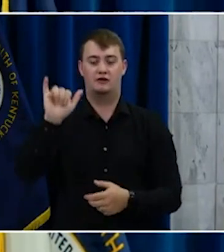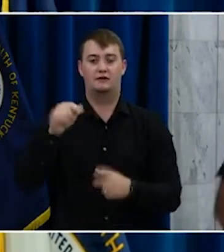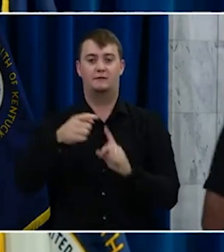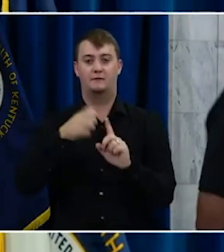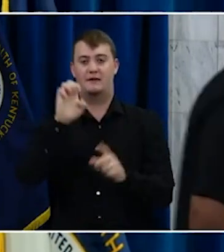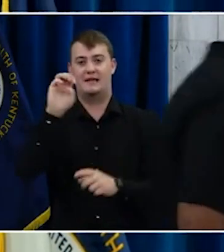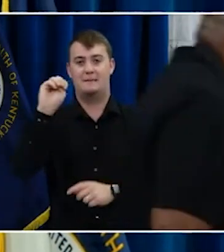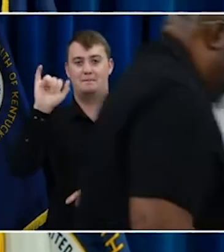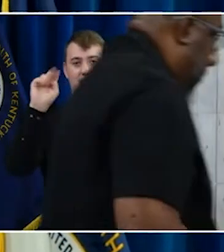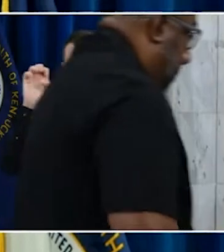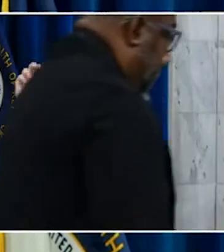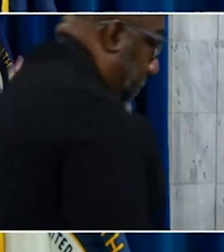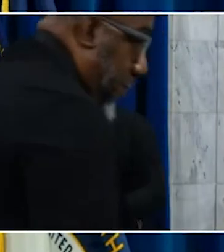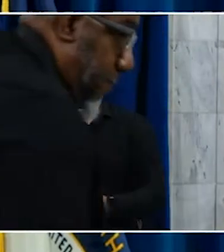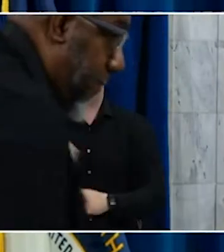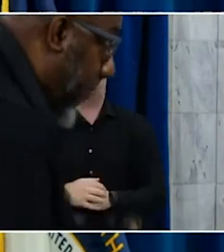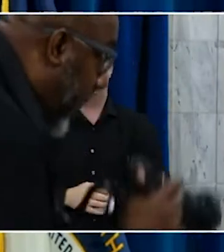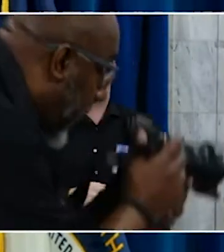Independent.